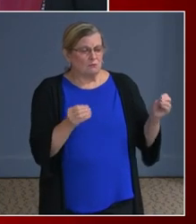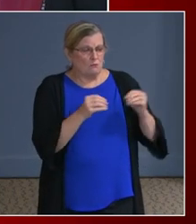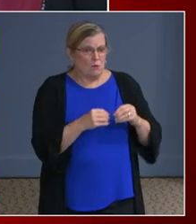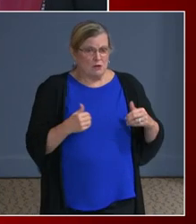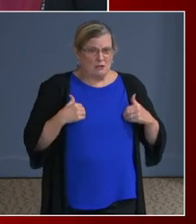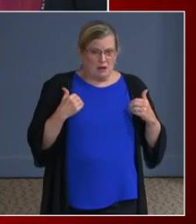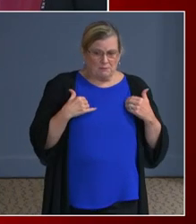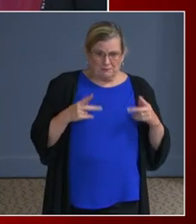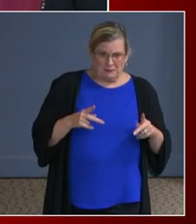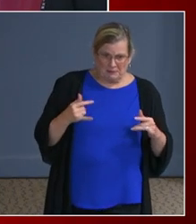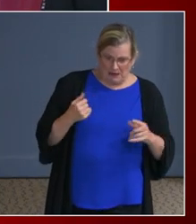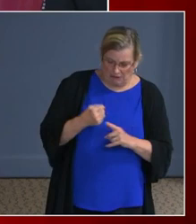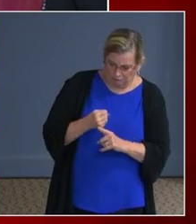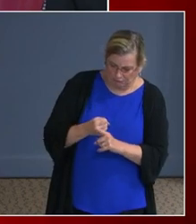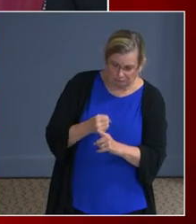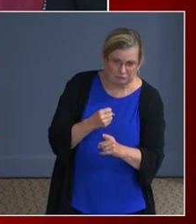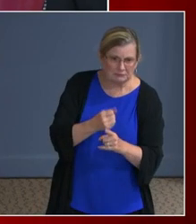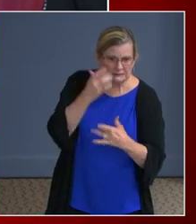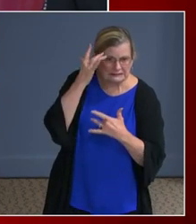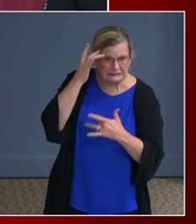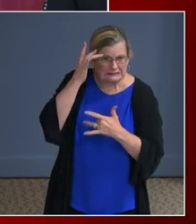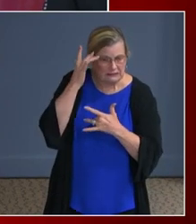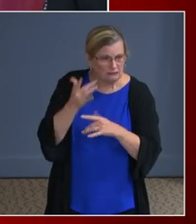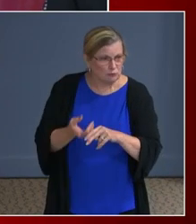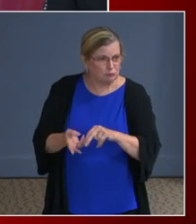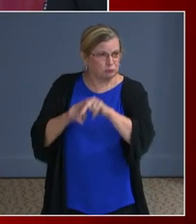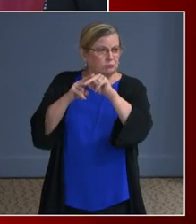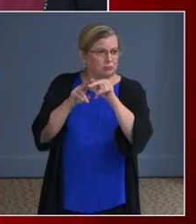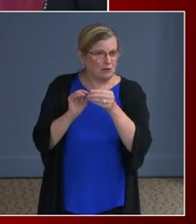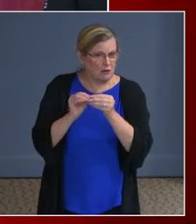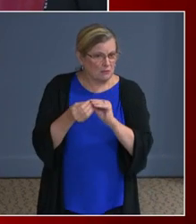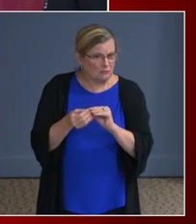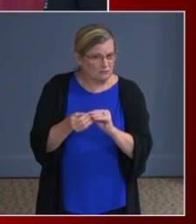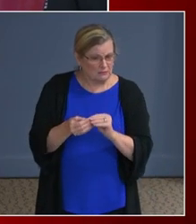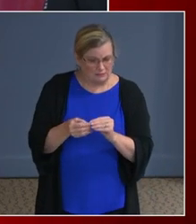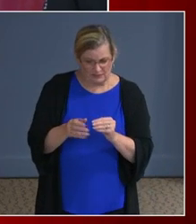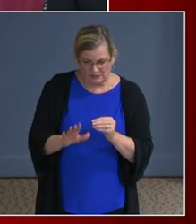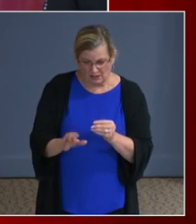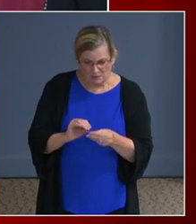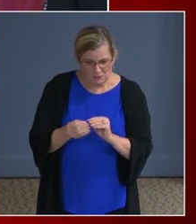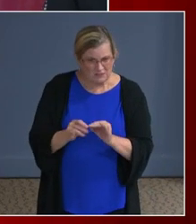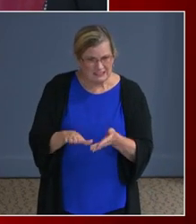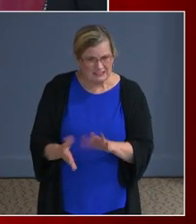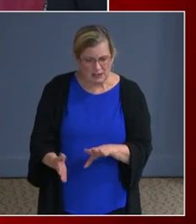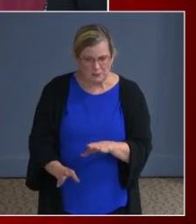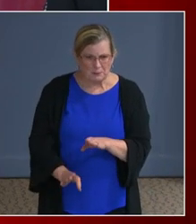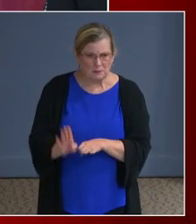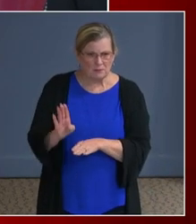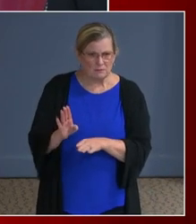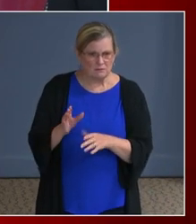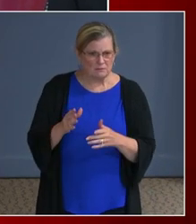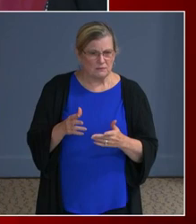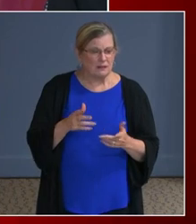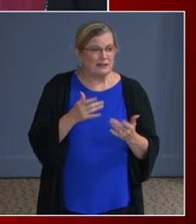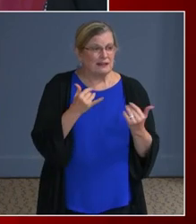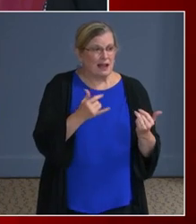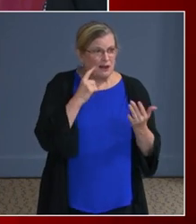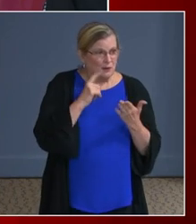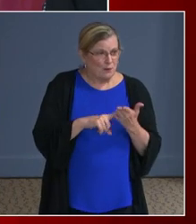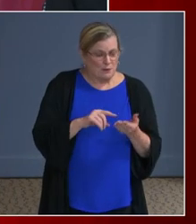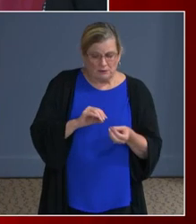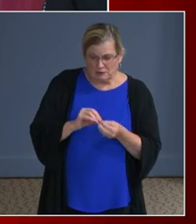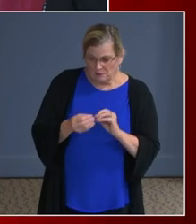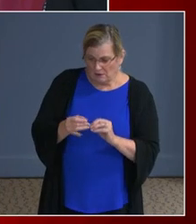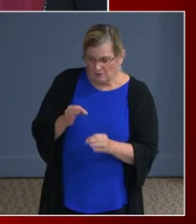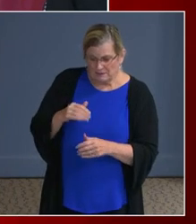the case fatality rate or mortality rate or death rate may be lower. It doesn't necessarily mean that